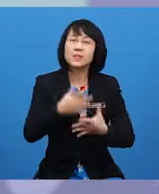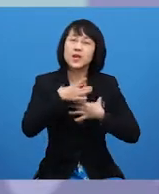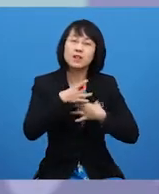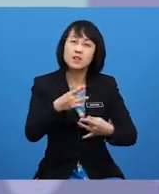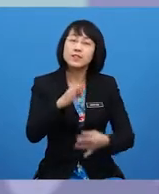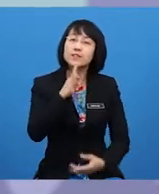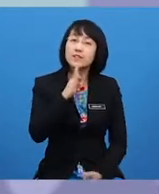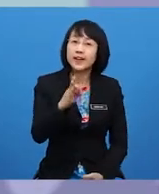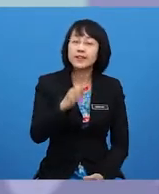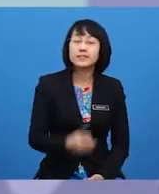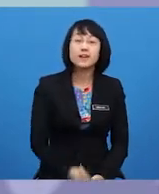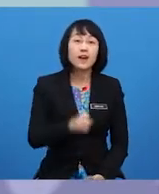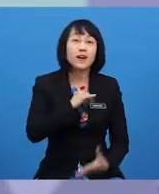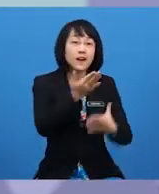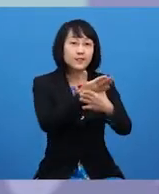shared on cats.